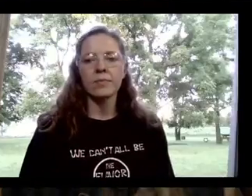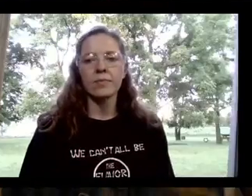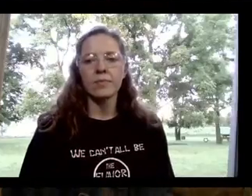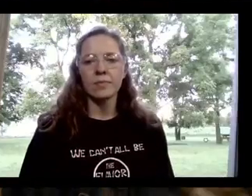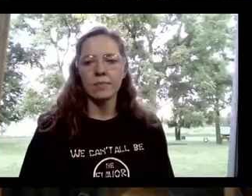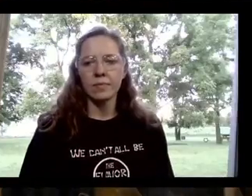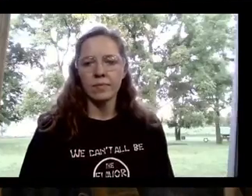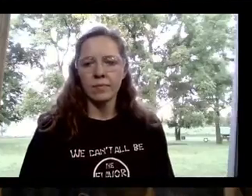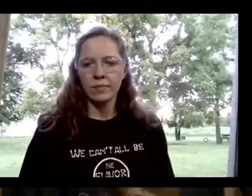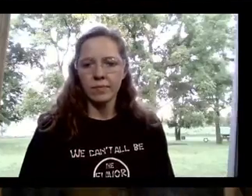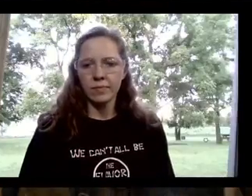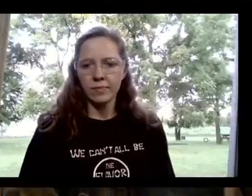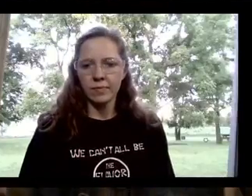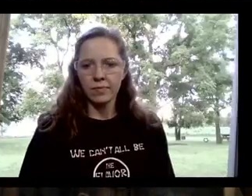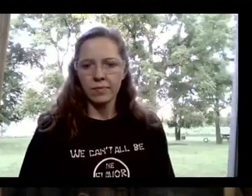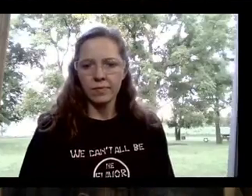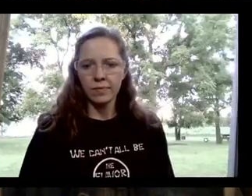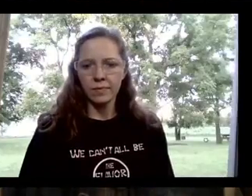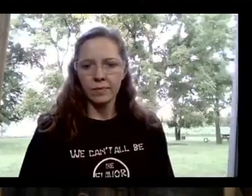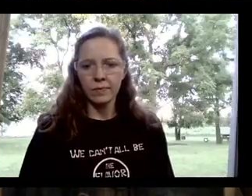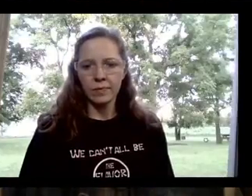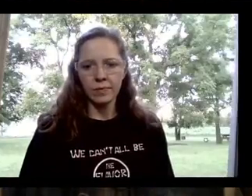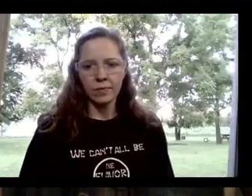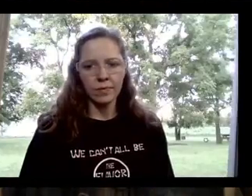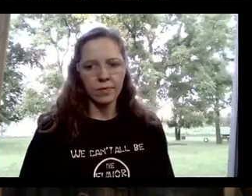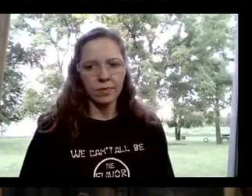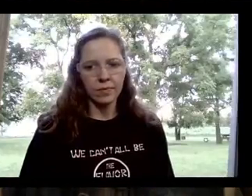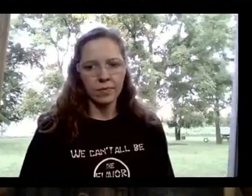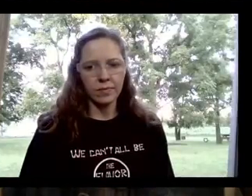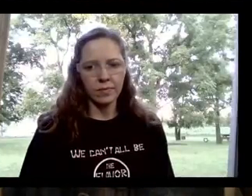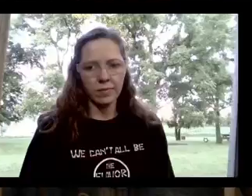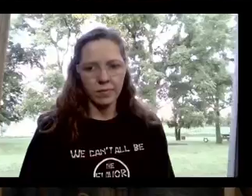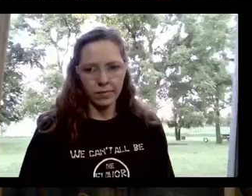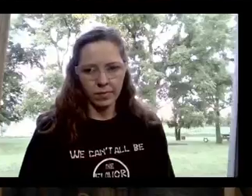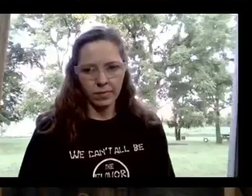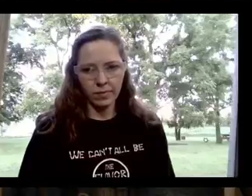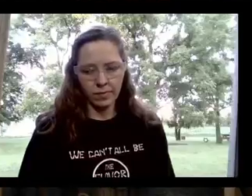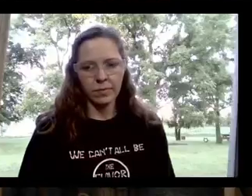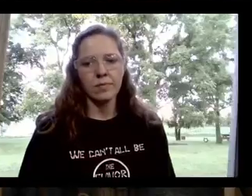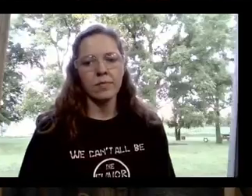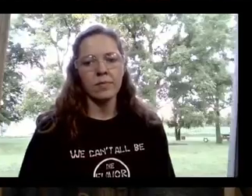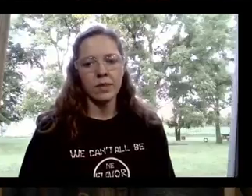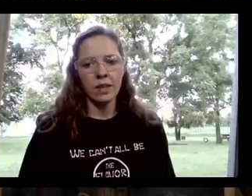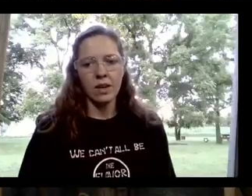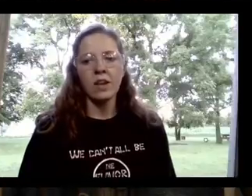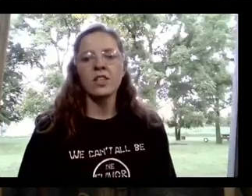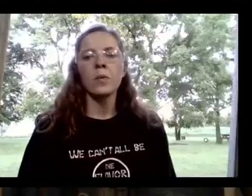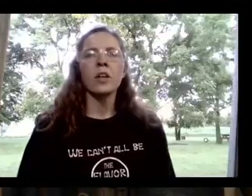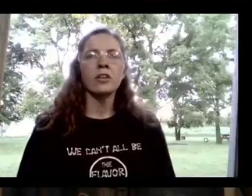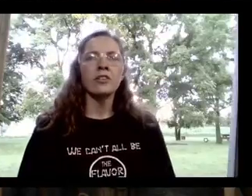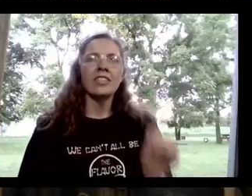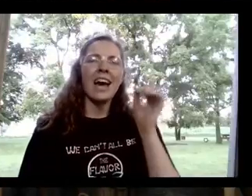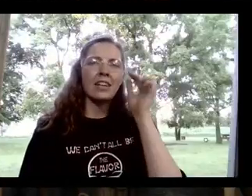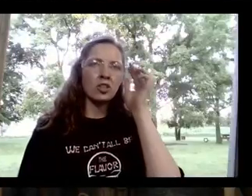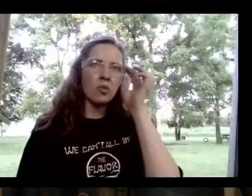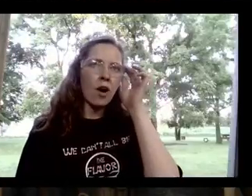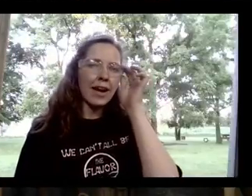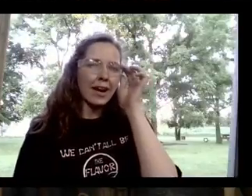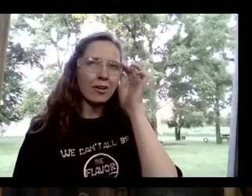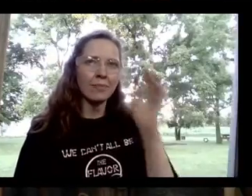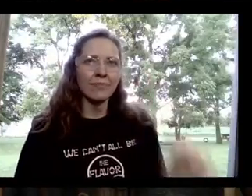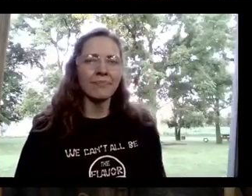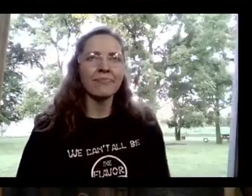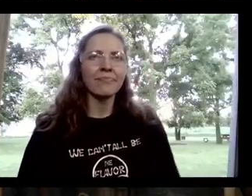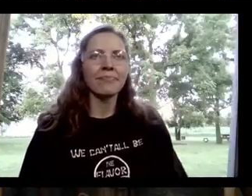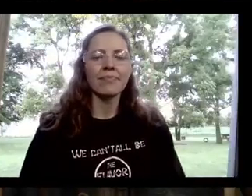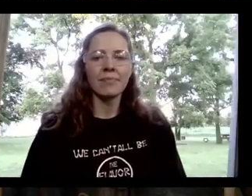people if you have a gas forge and things like that. You can still apply all these principles there. Also, what do you use to etch the wrought